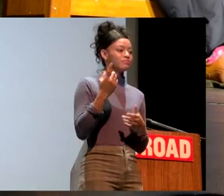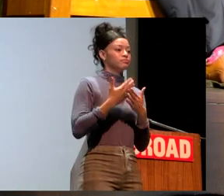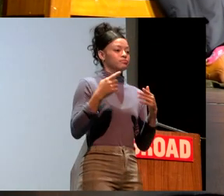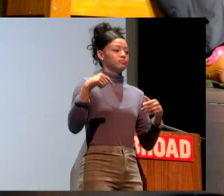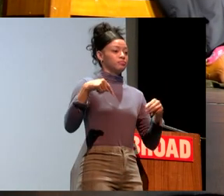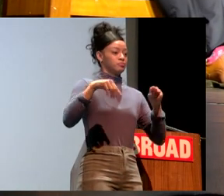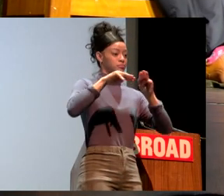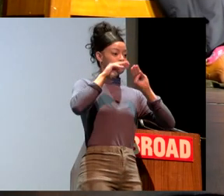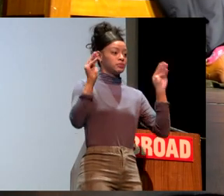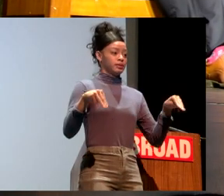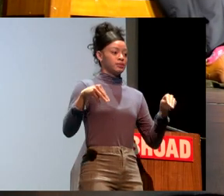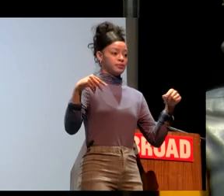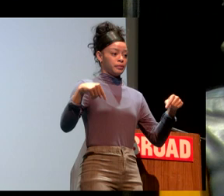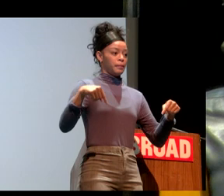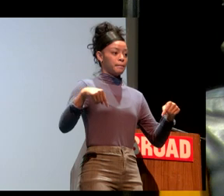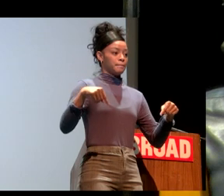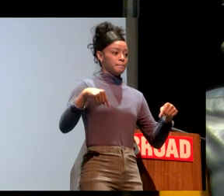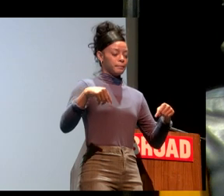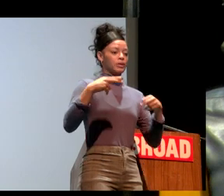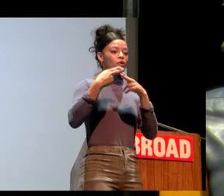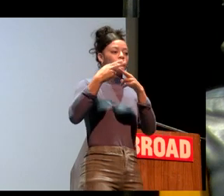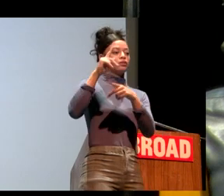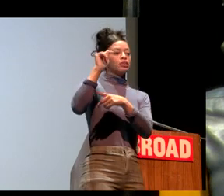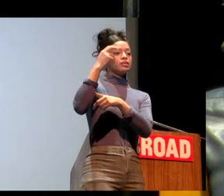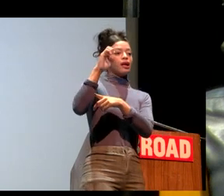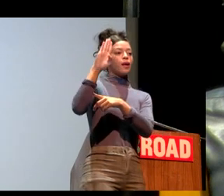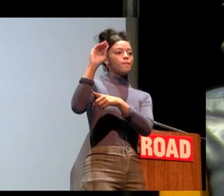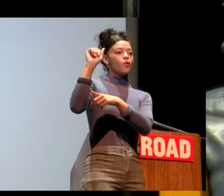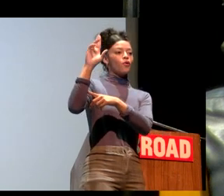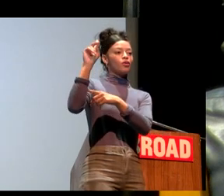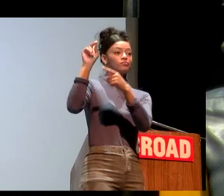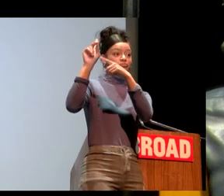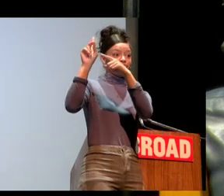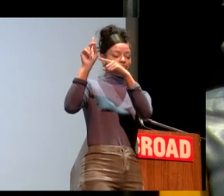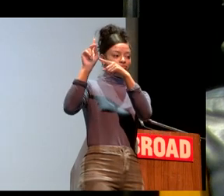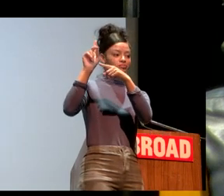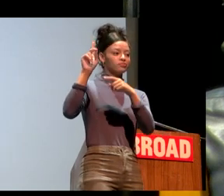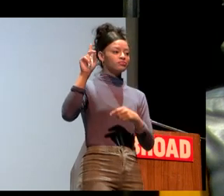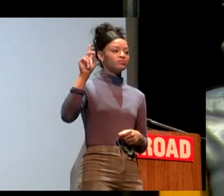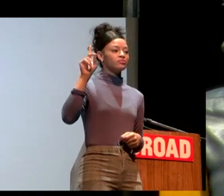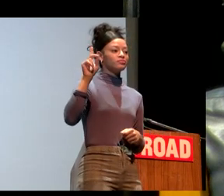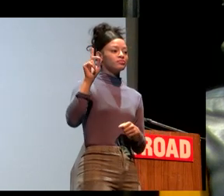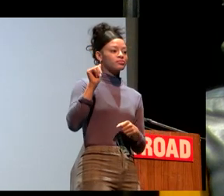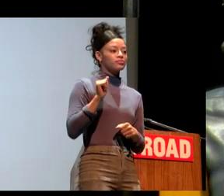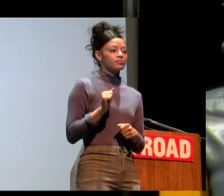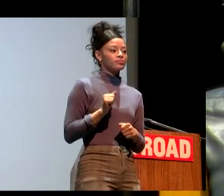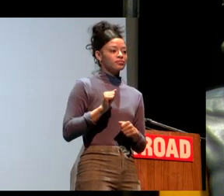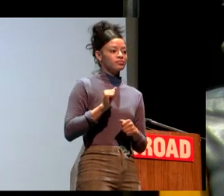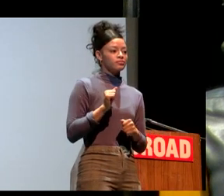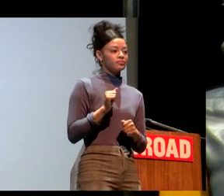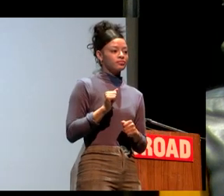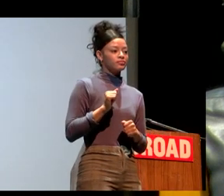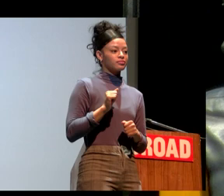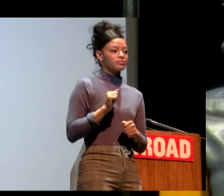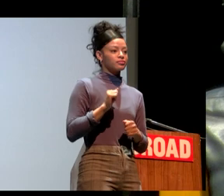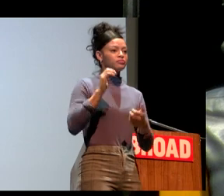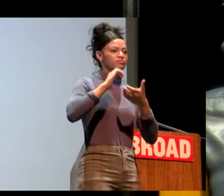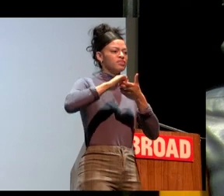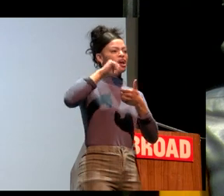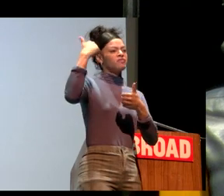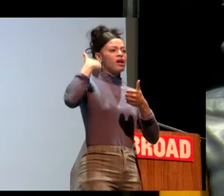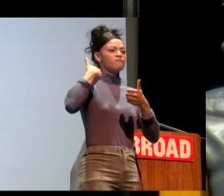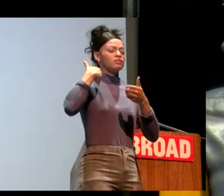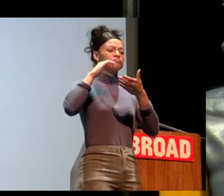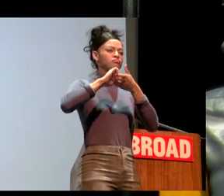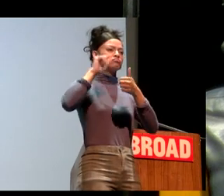with Instagram and Spark AR and Buck Studio, I was